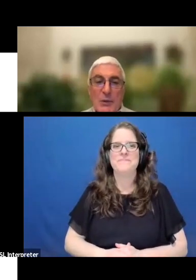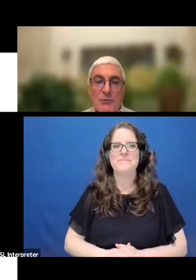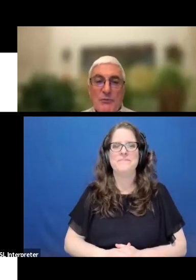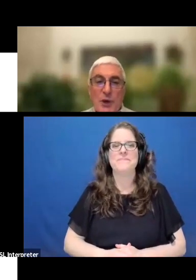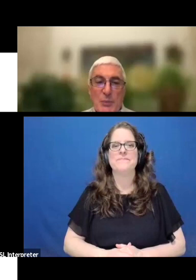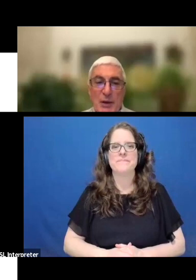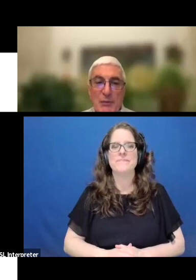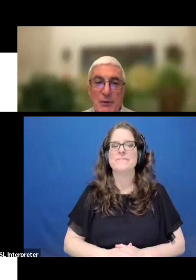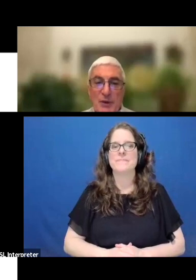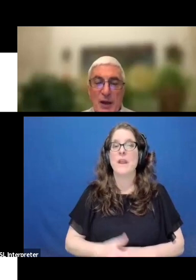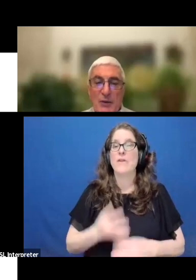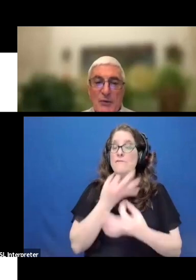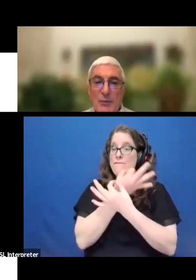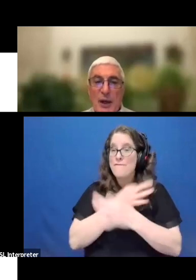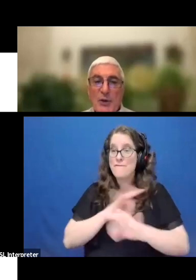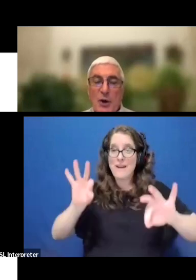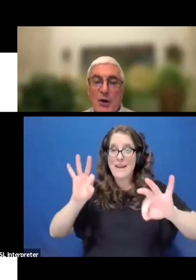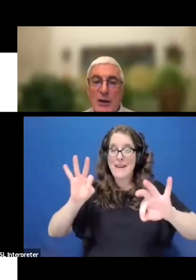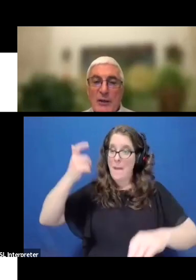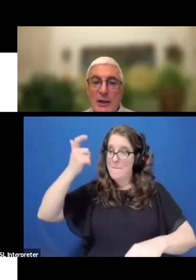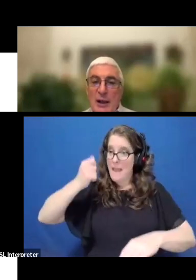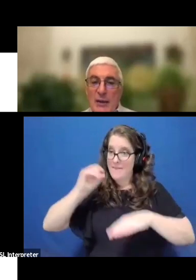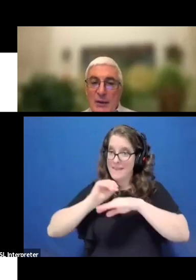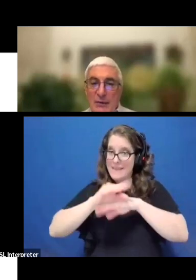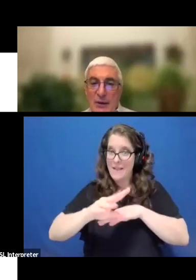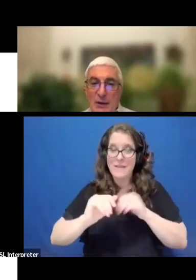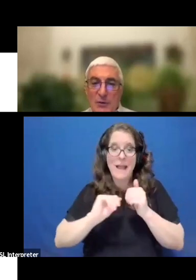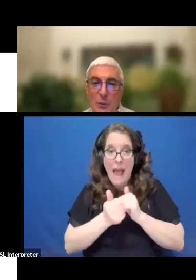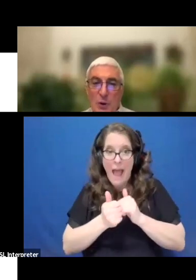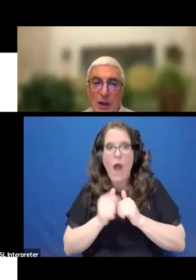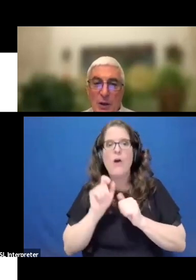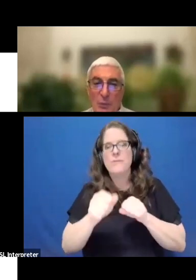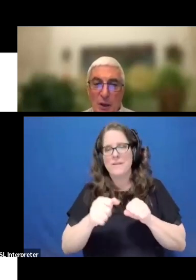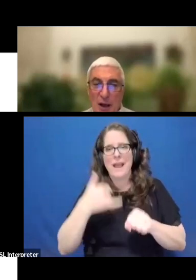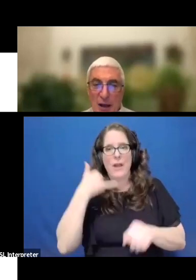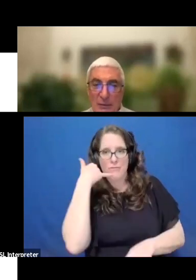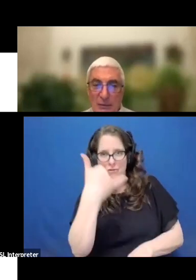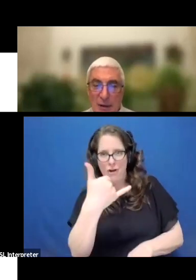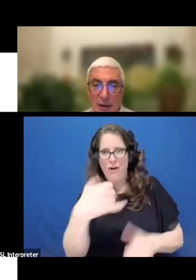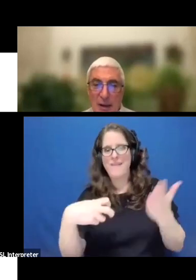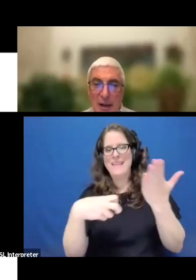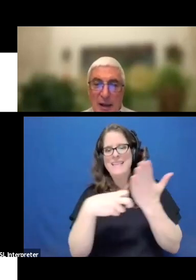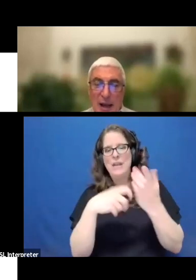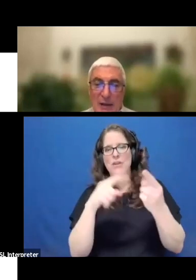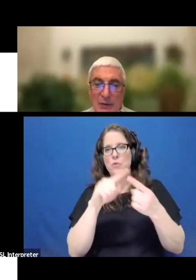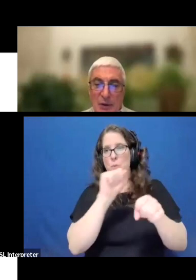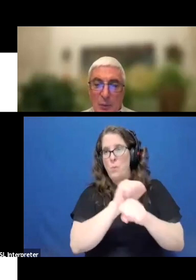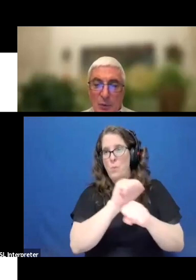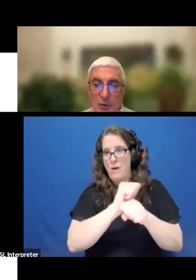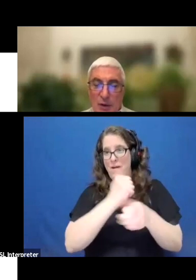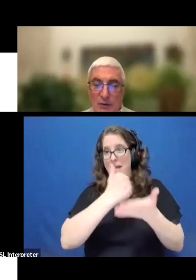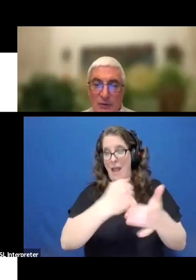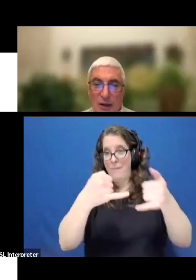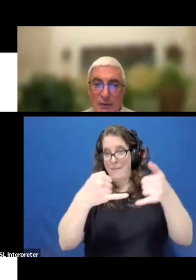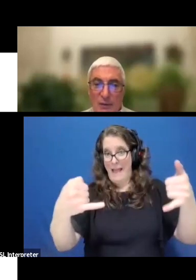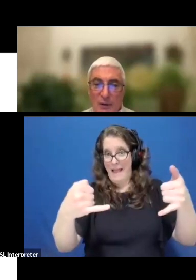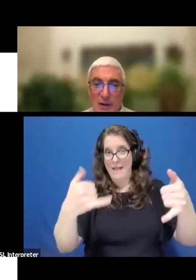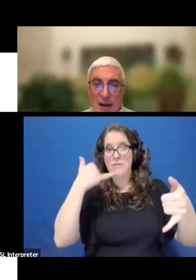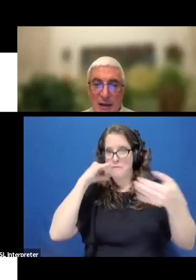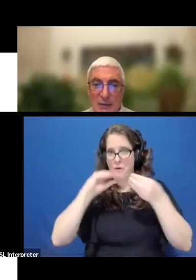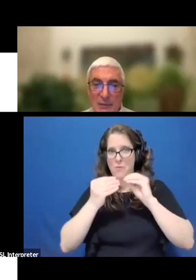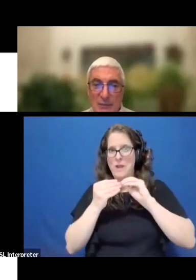You can get free benefits counseling by calling the Ticket to Work helpline at the number on